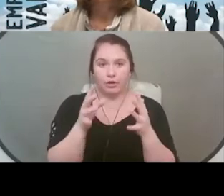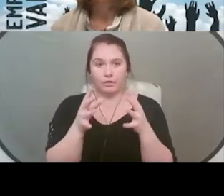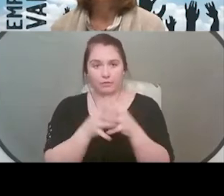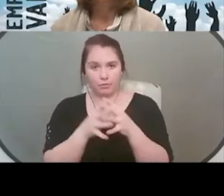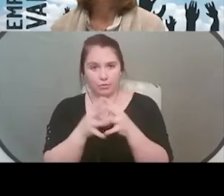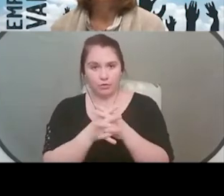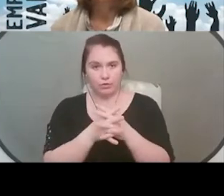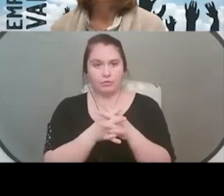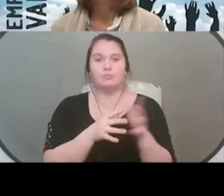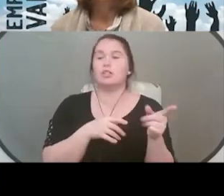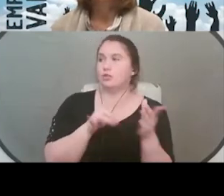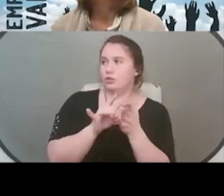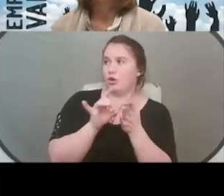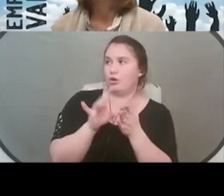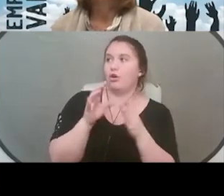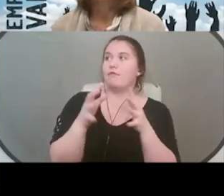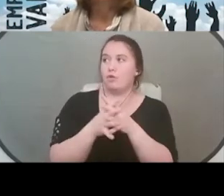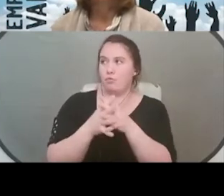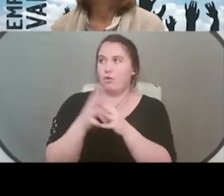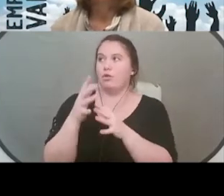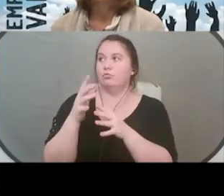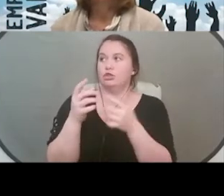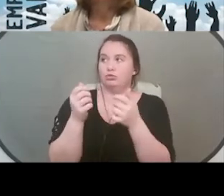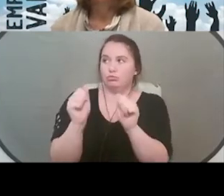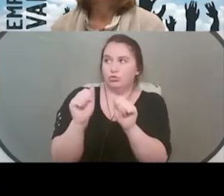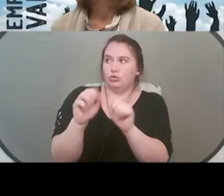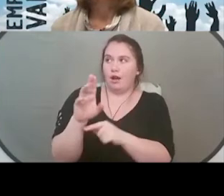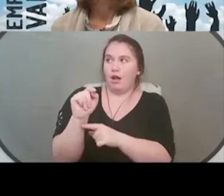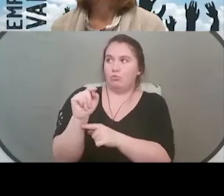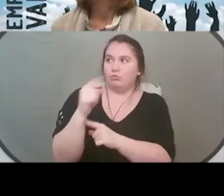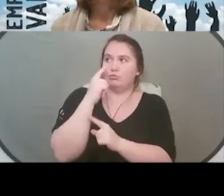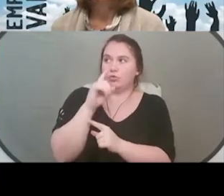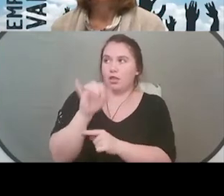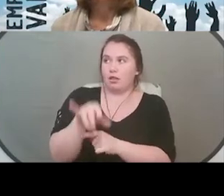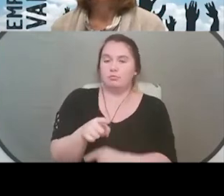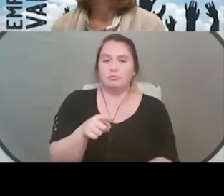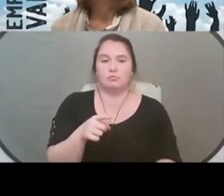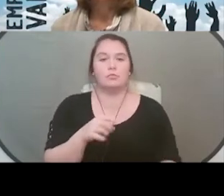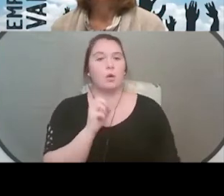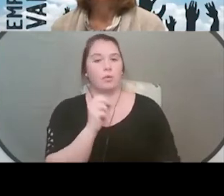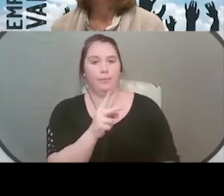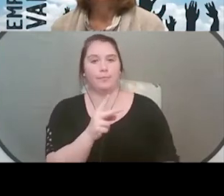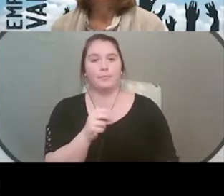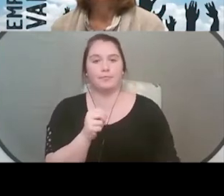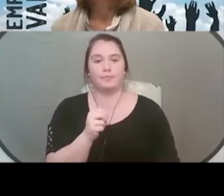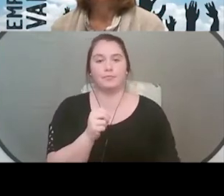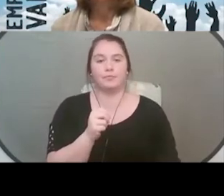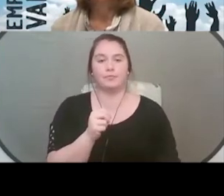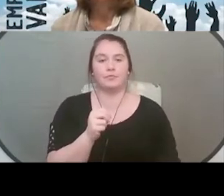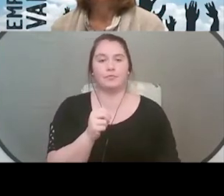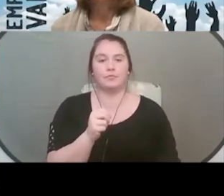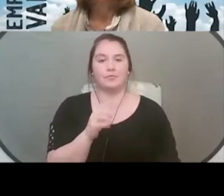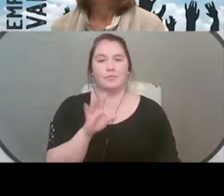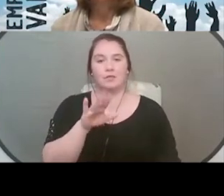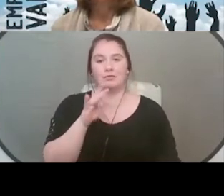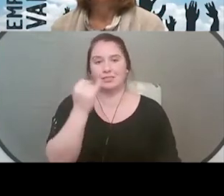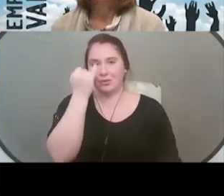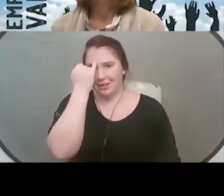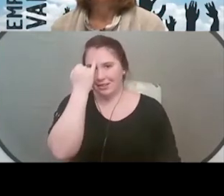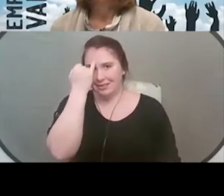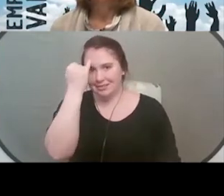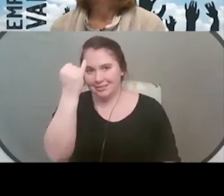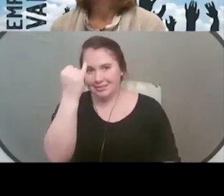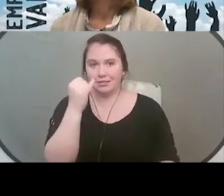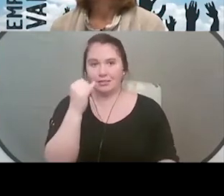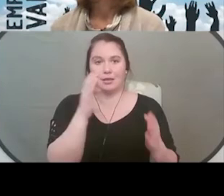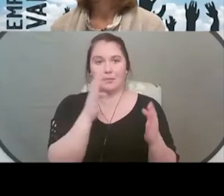use it for soccer, football, and practice, track. Mm-hmm. Okay. And so we're, so the idea, the planning to